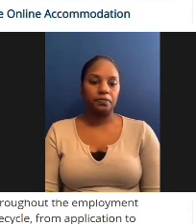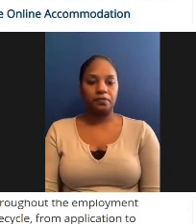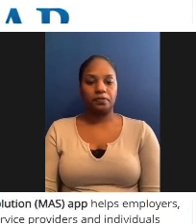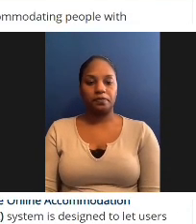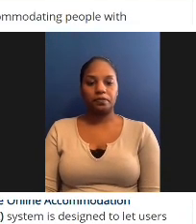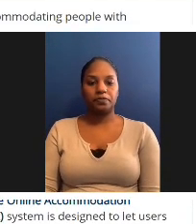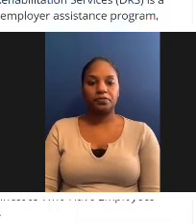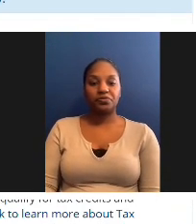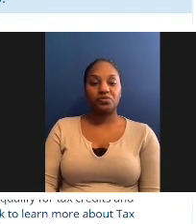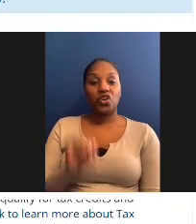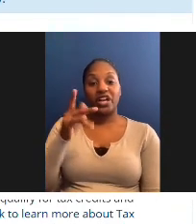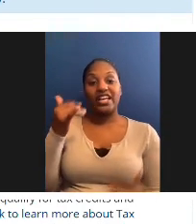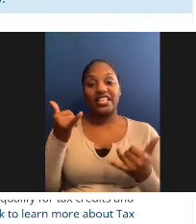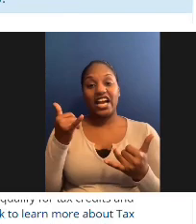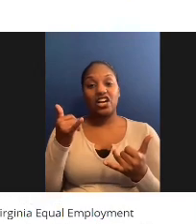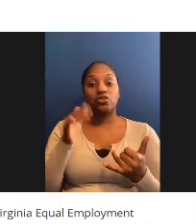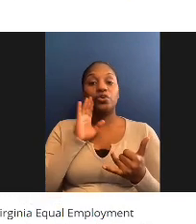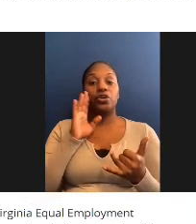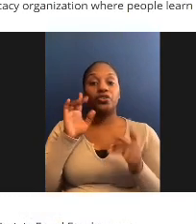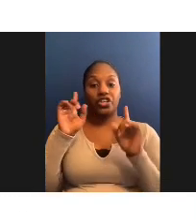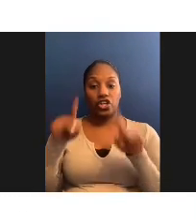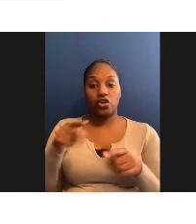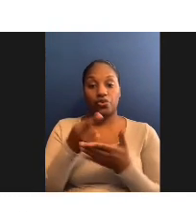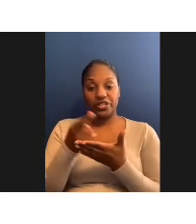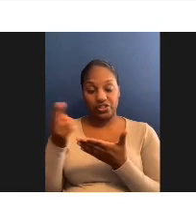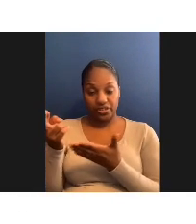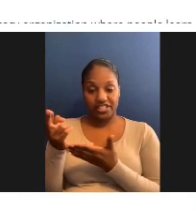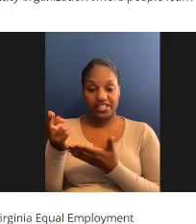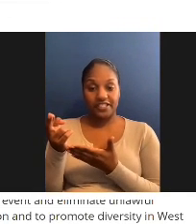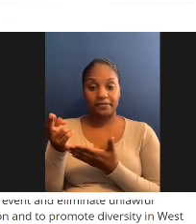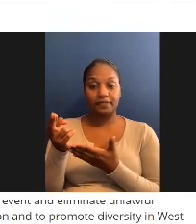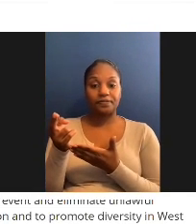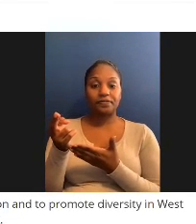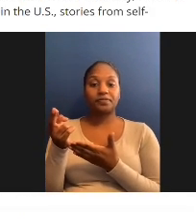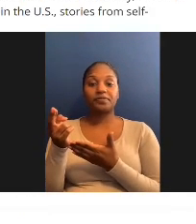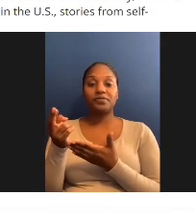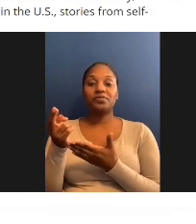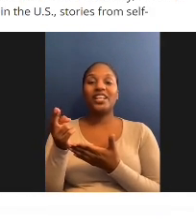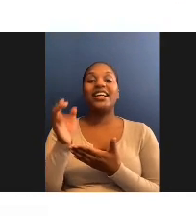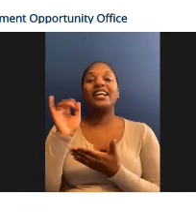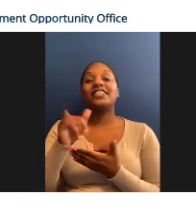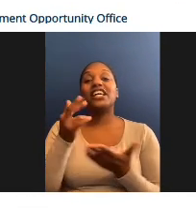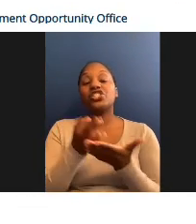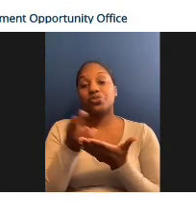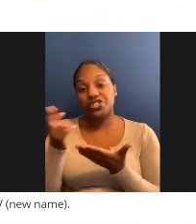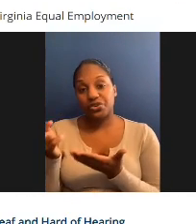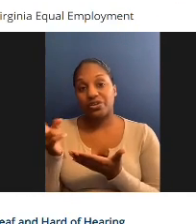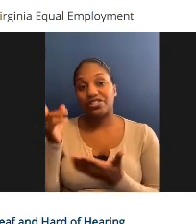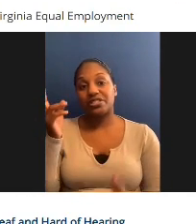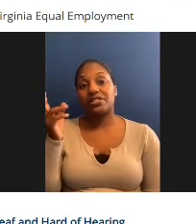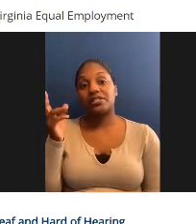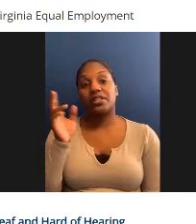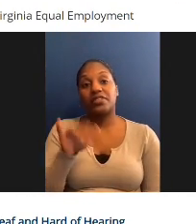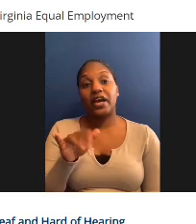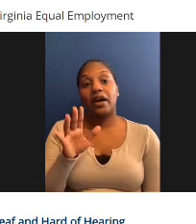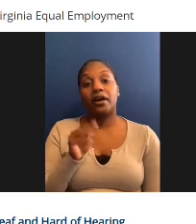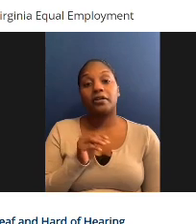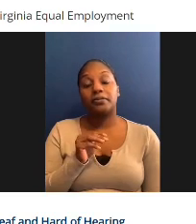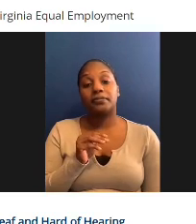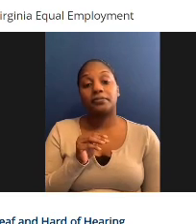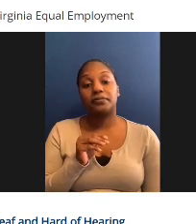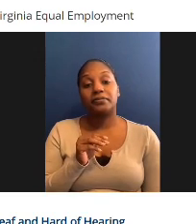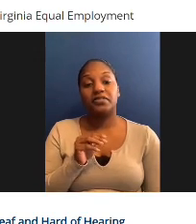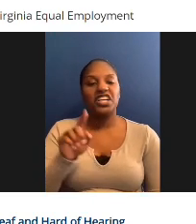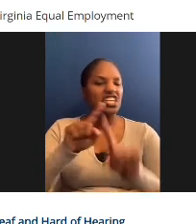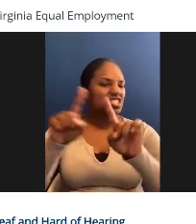Okay, we're now going to go to resources. These are resources by